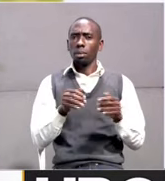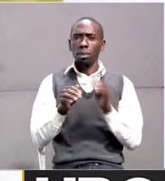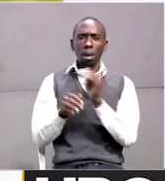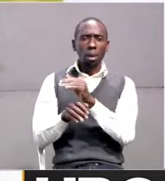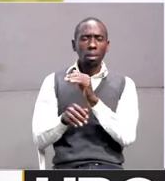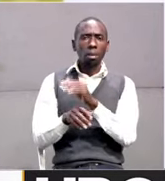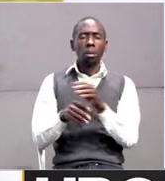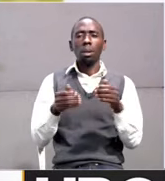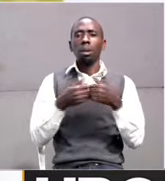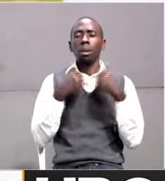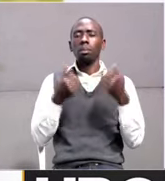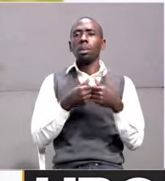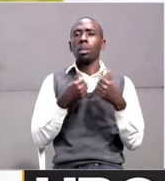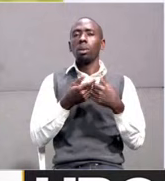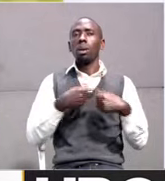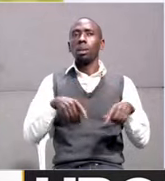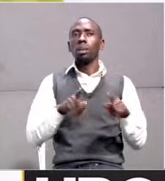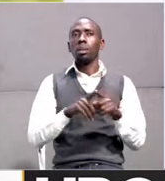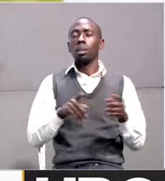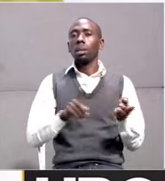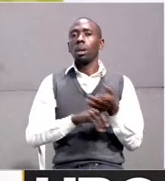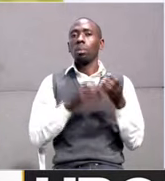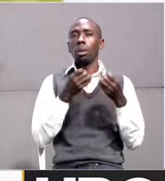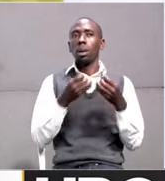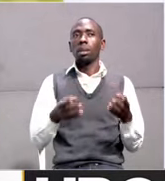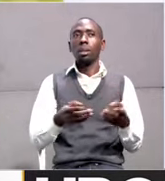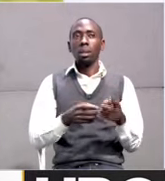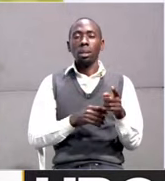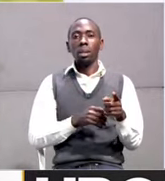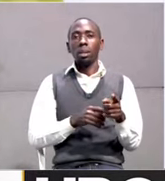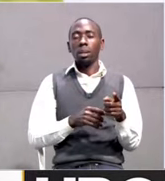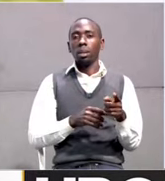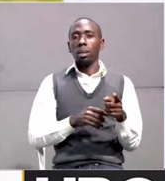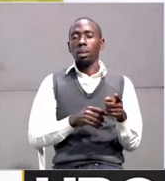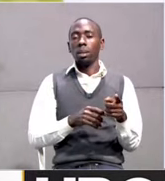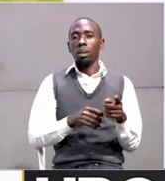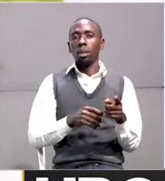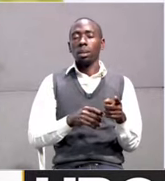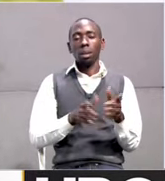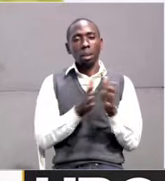You should tell us how much he was giving, but he was not giving us the total